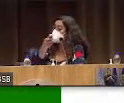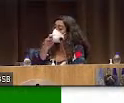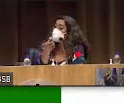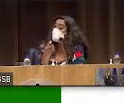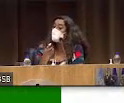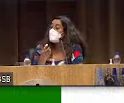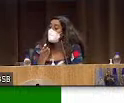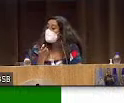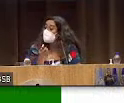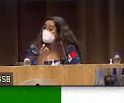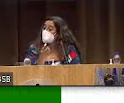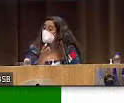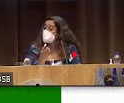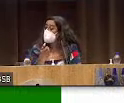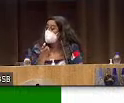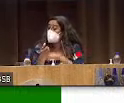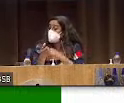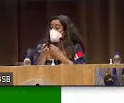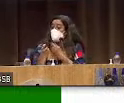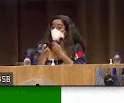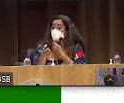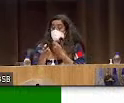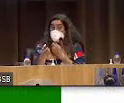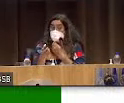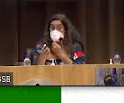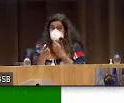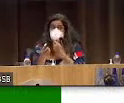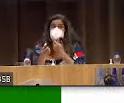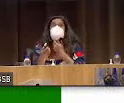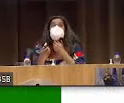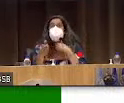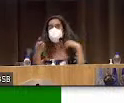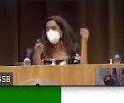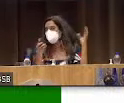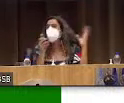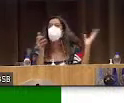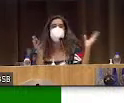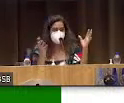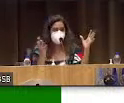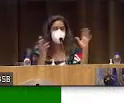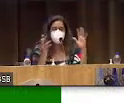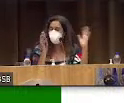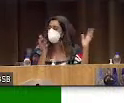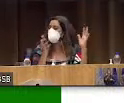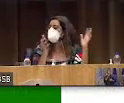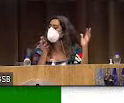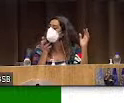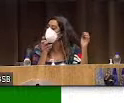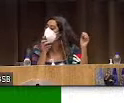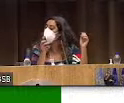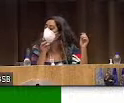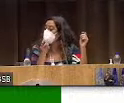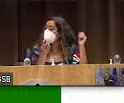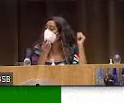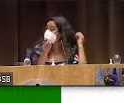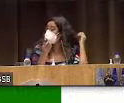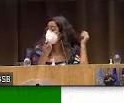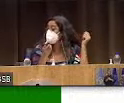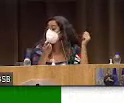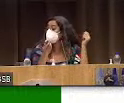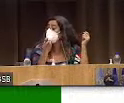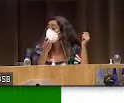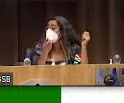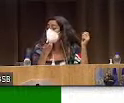medicines has a huge impact in the service. So referring